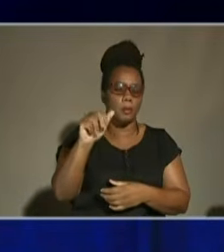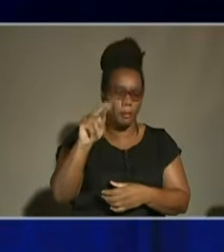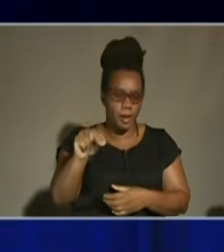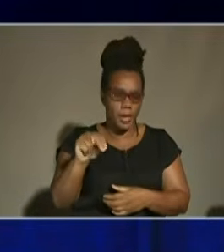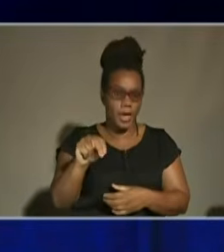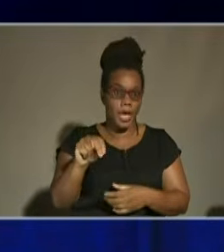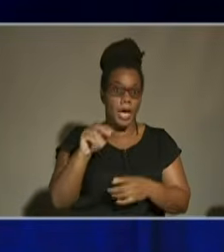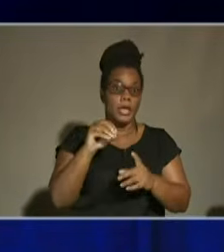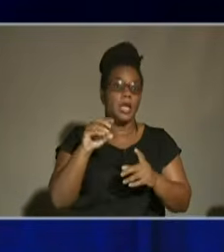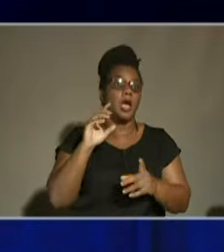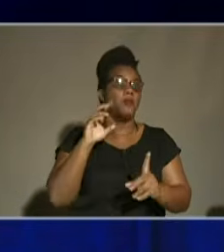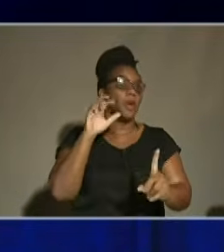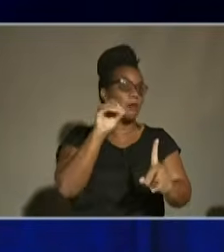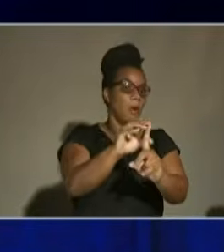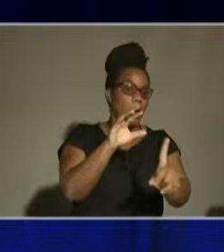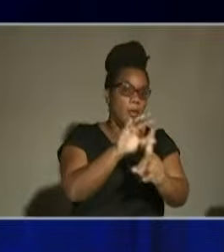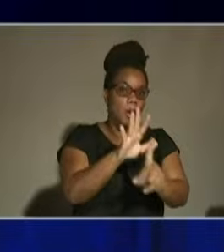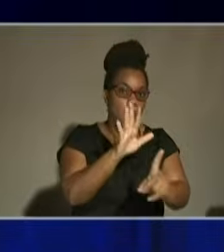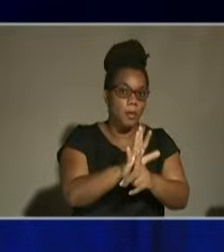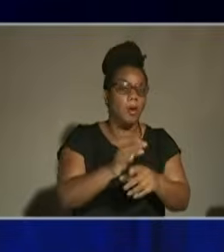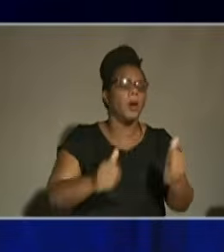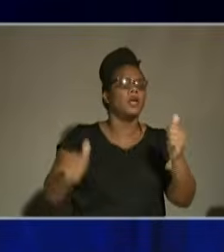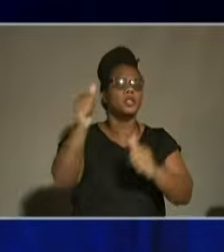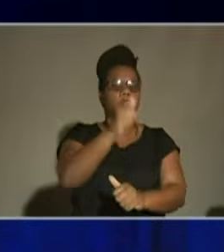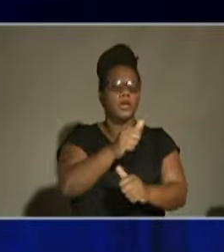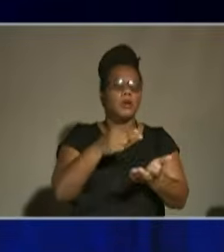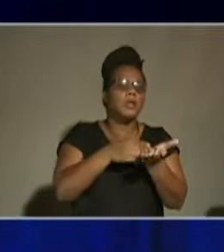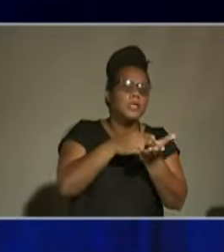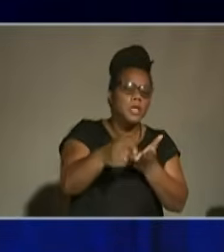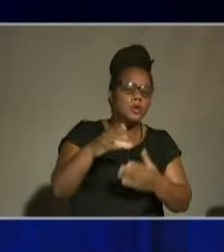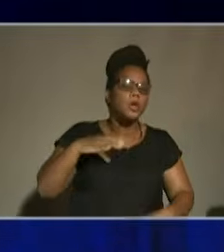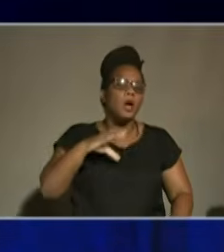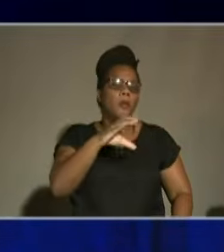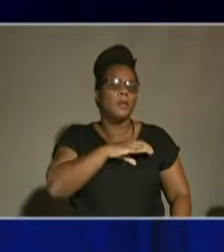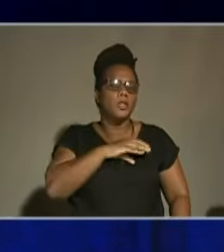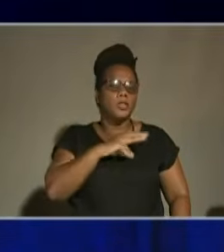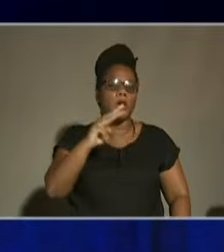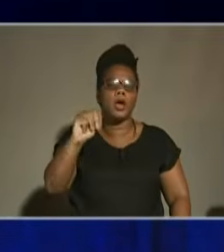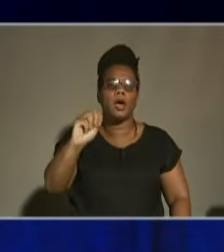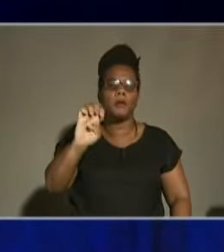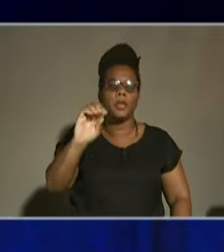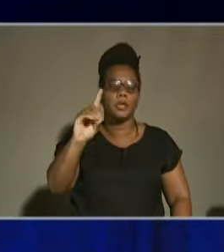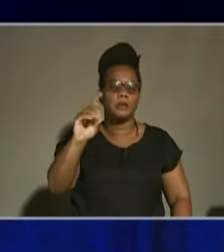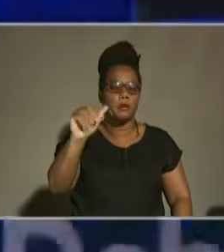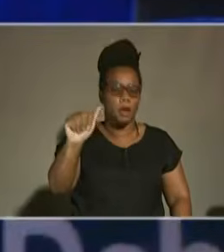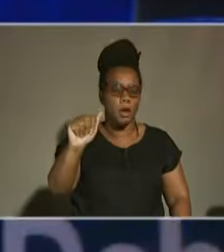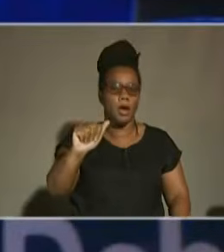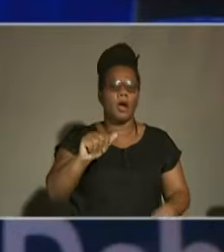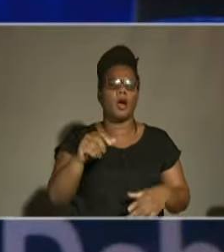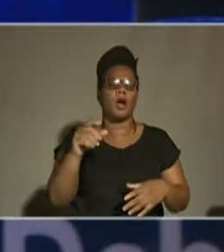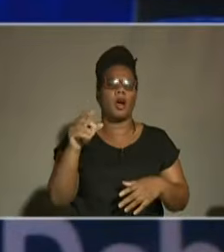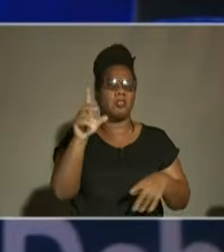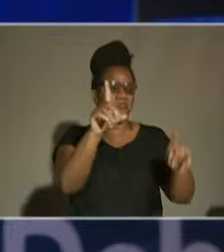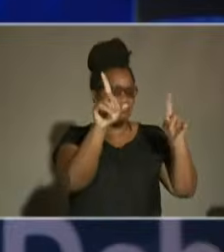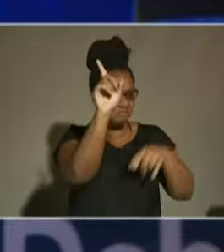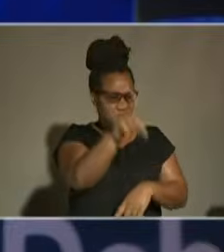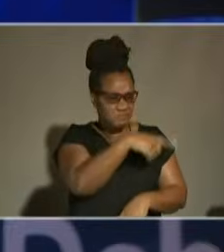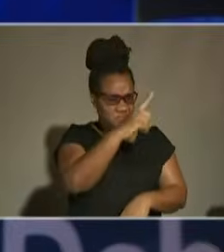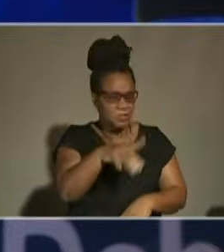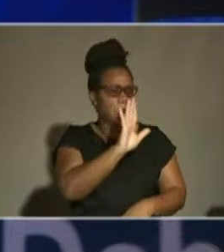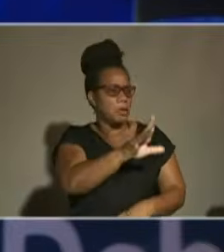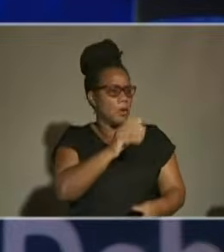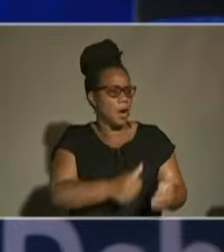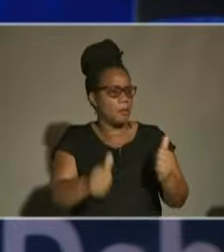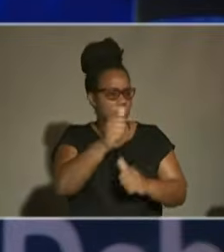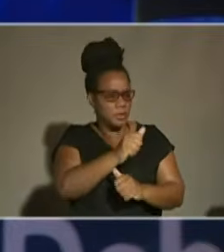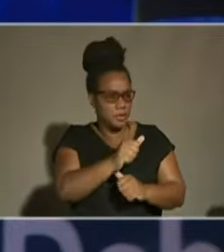by members of your administration on the Integrity Commission and on media and civil society groups that criticize your administration. Shouldn't Jamaicans